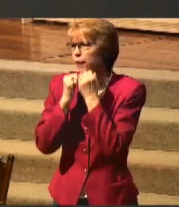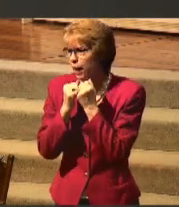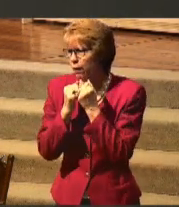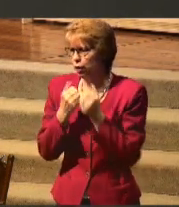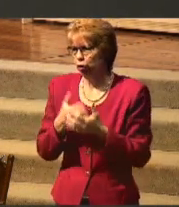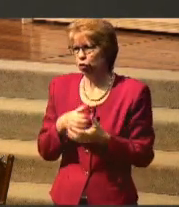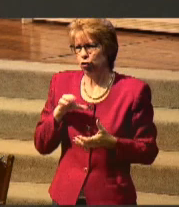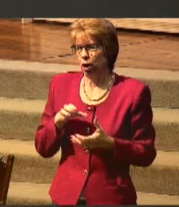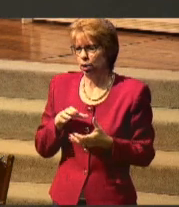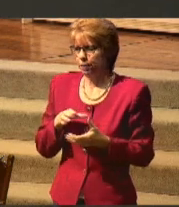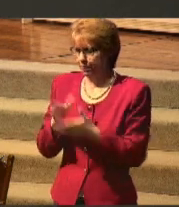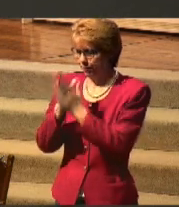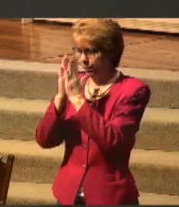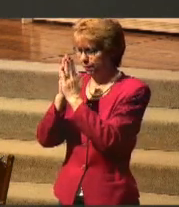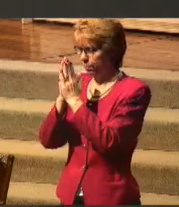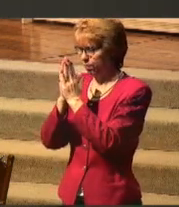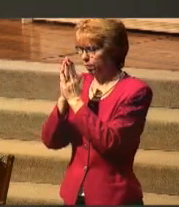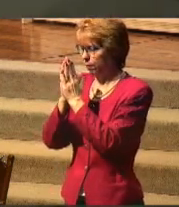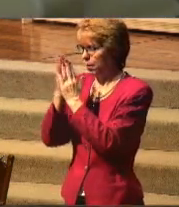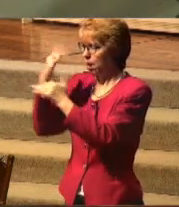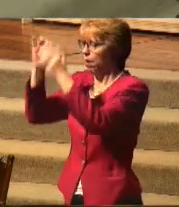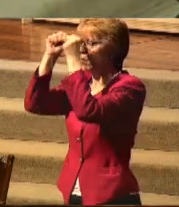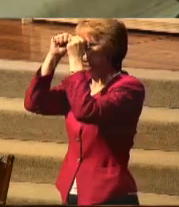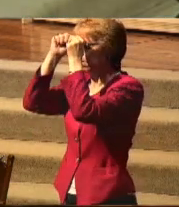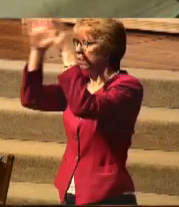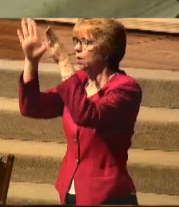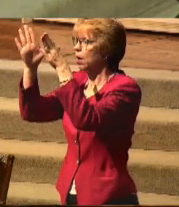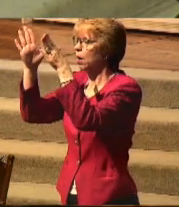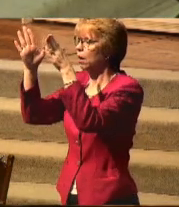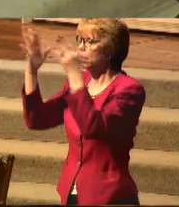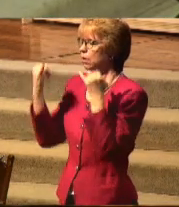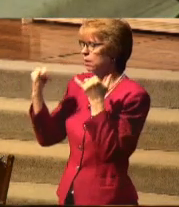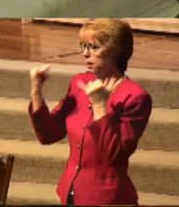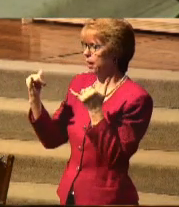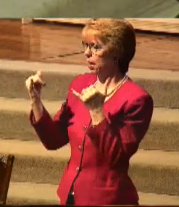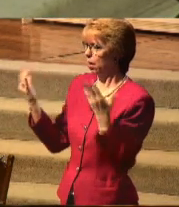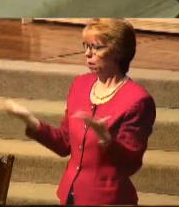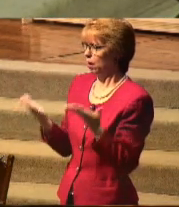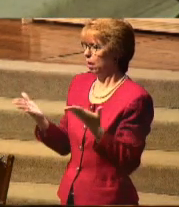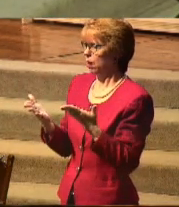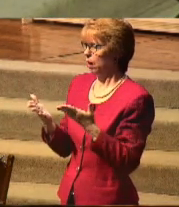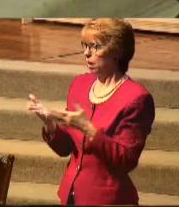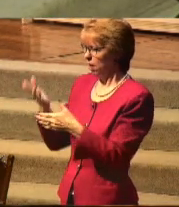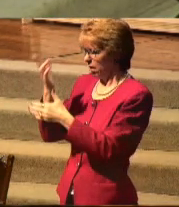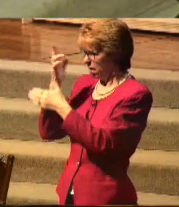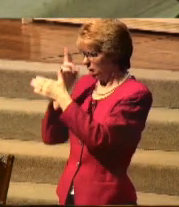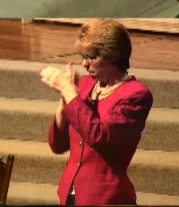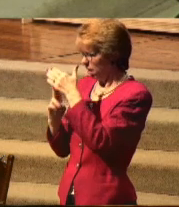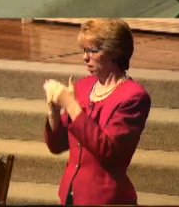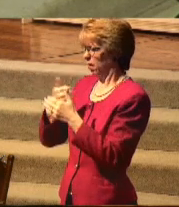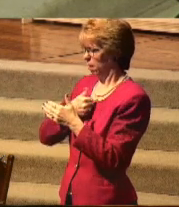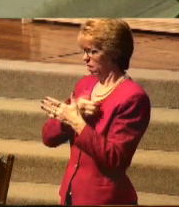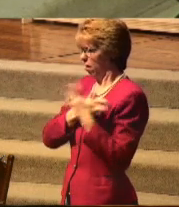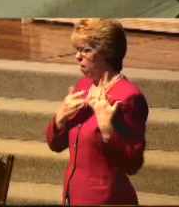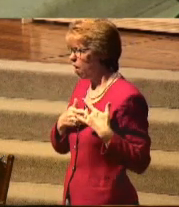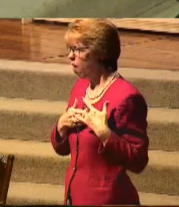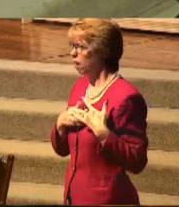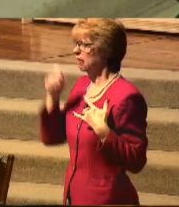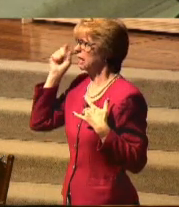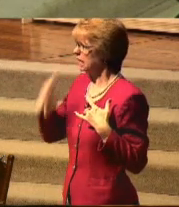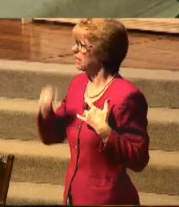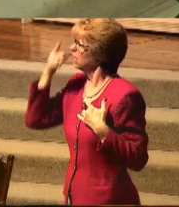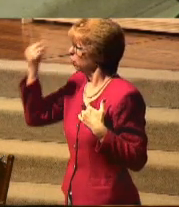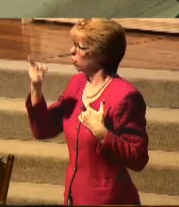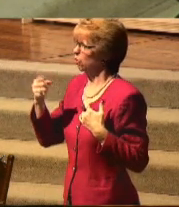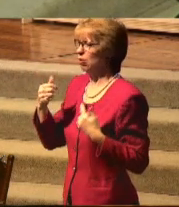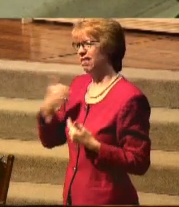prayer. Heavenly Father, I ask you now that you would meet with us. Lord, I humble my heart, confessing my need of you and my failures to you,